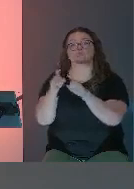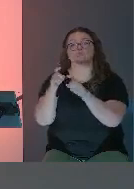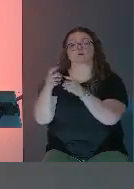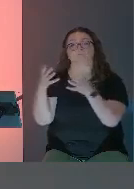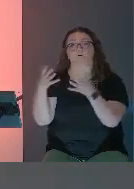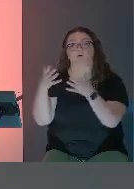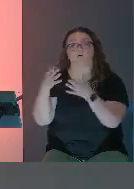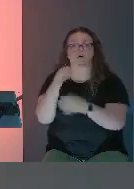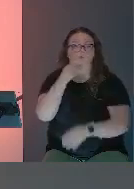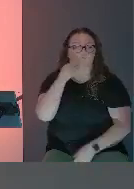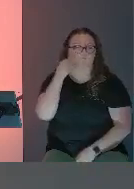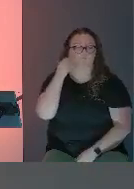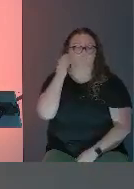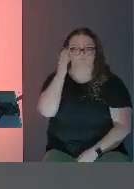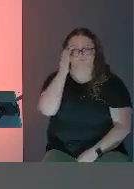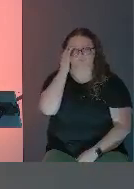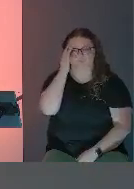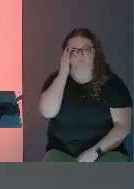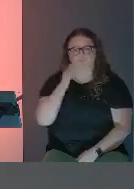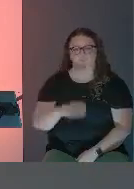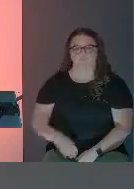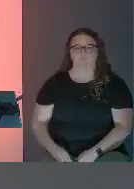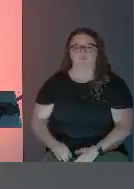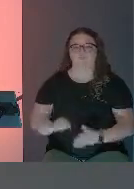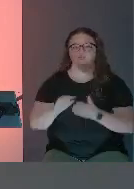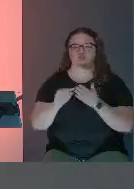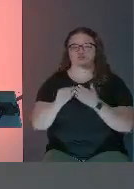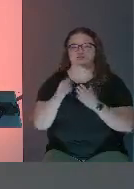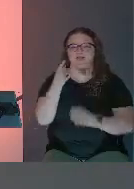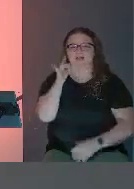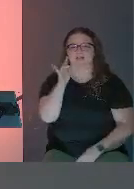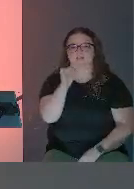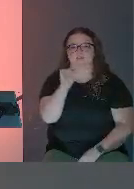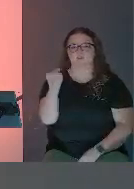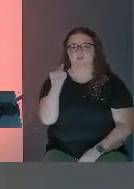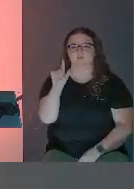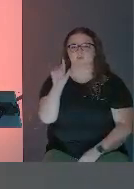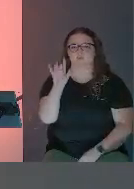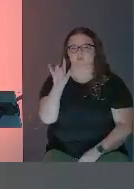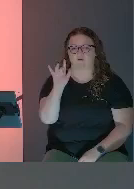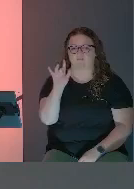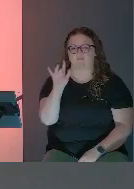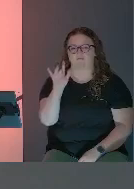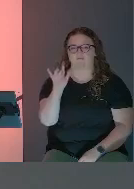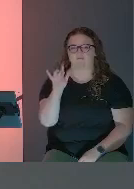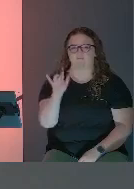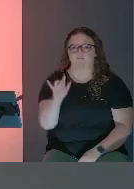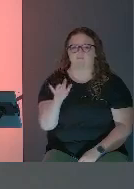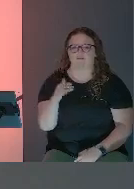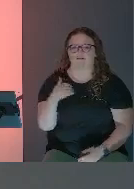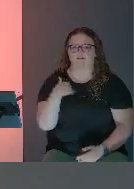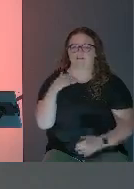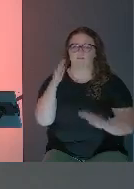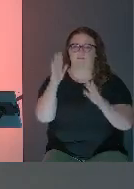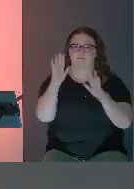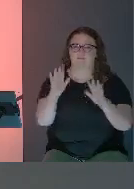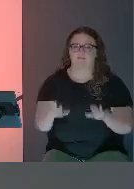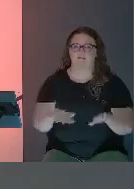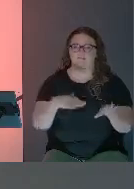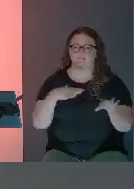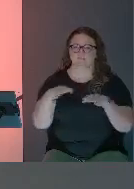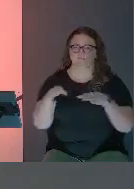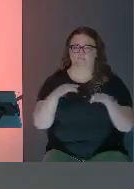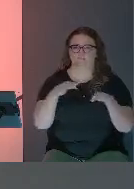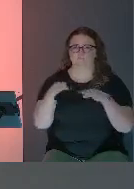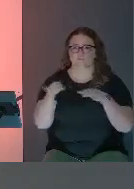a home. In verses 18 through 25, you find this amazing description of this place called